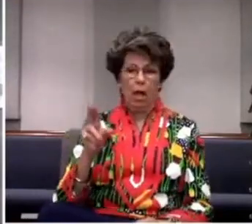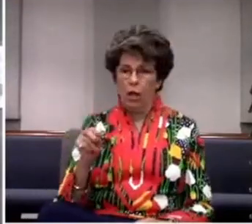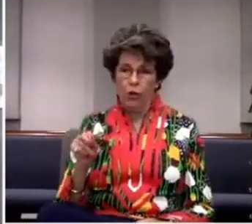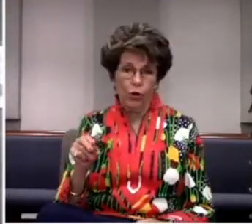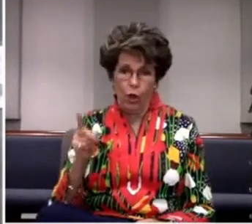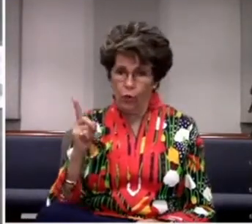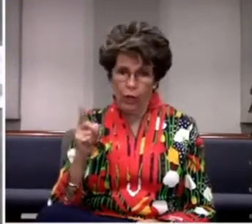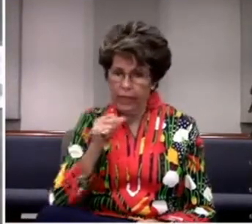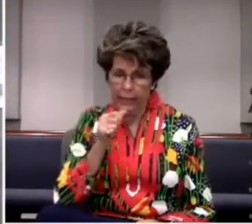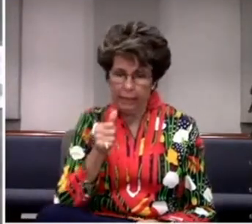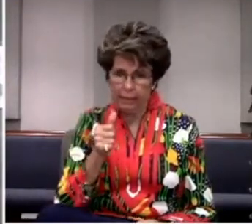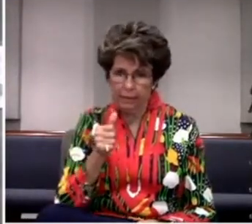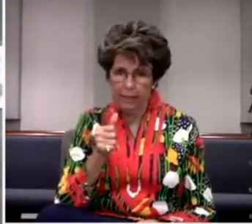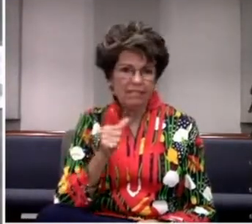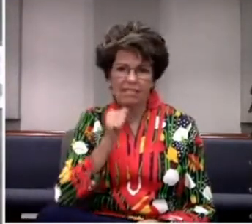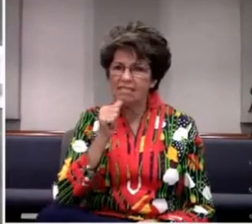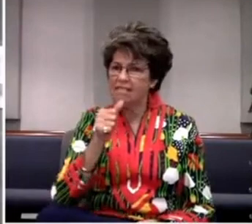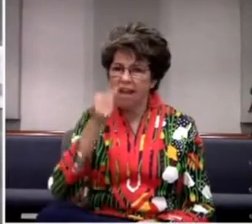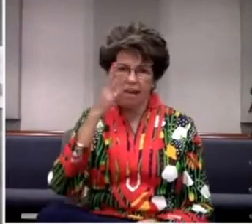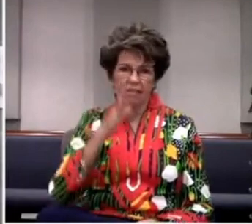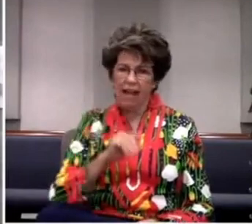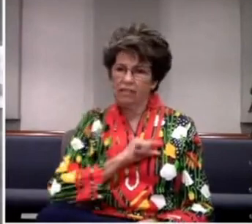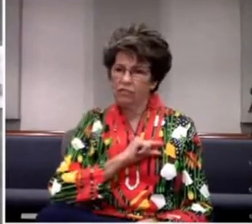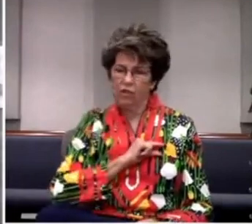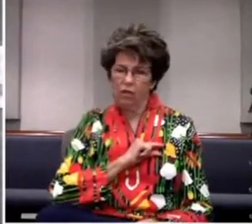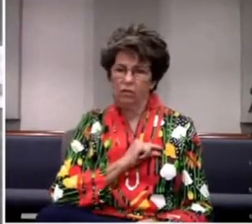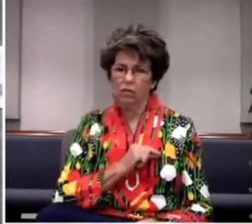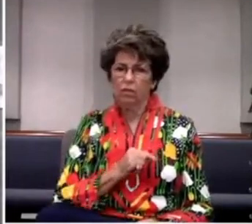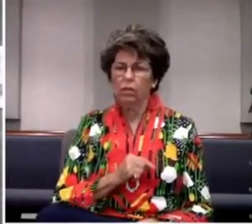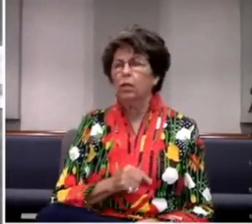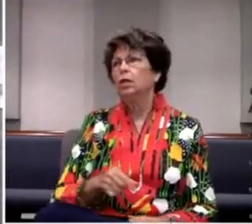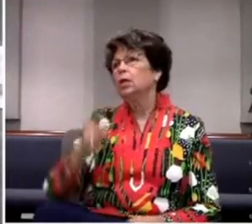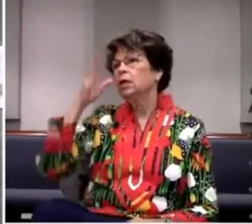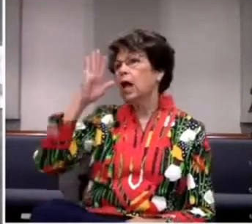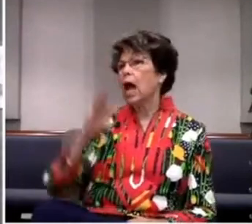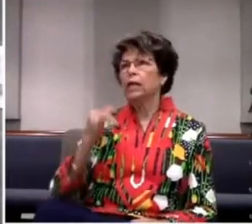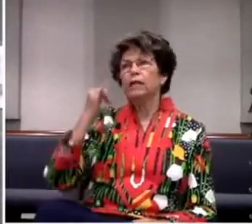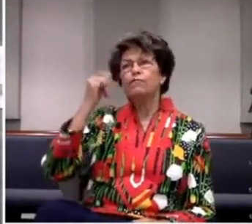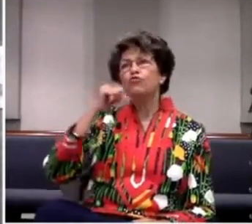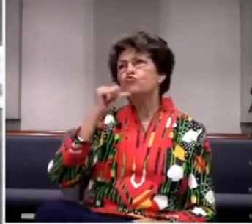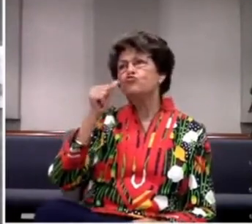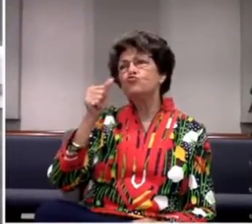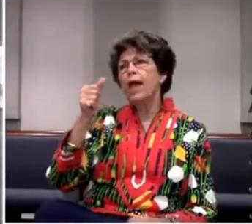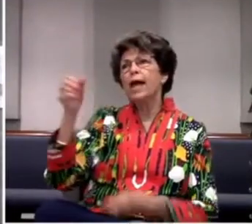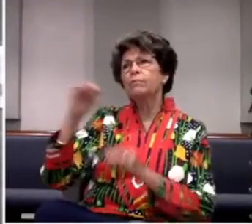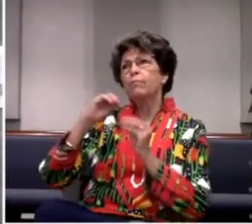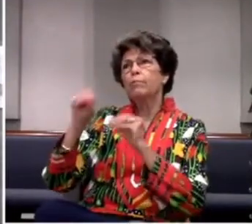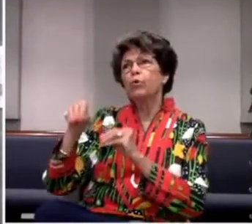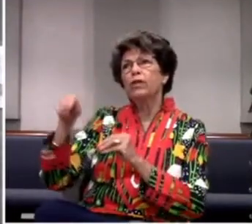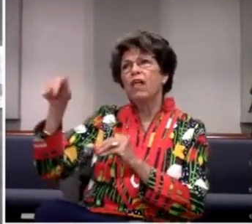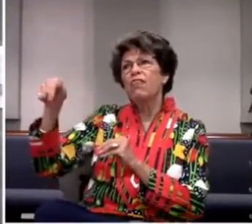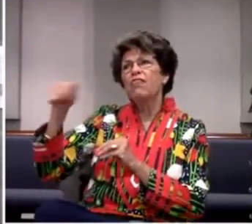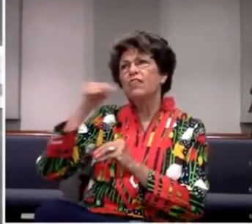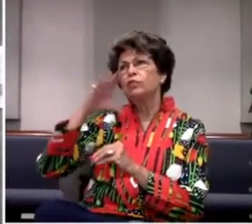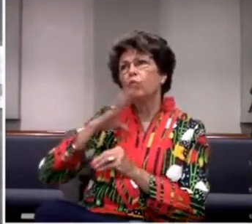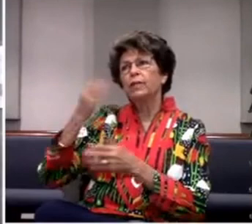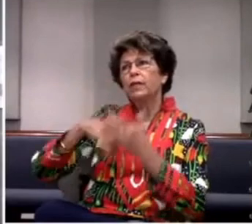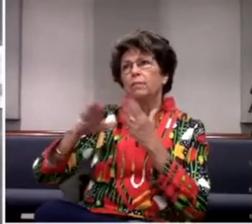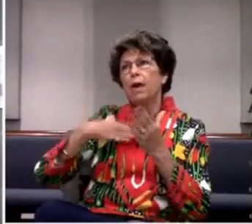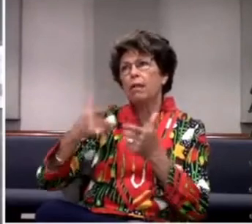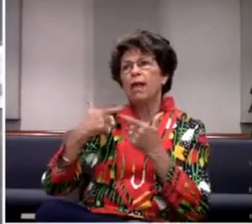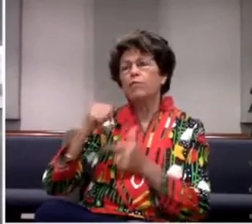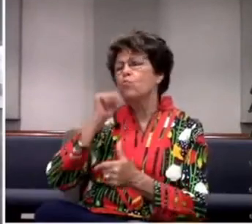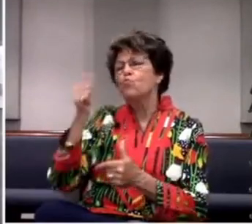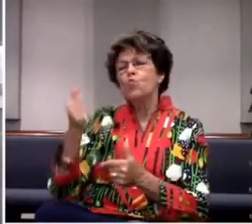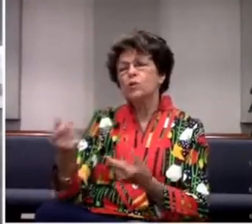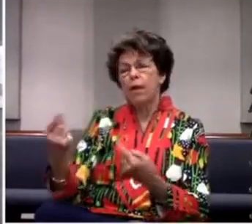this. That's not God's fault. Well, God, if you wouldn't have put this woman in my life, that wouldn't have happened. God, if you would have given me this, this wouldn't have happened.